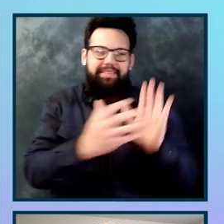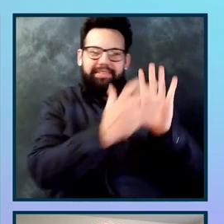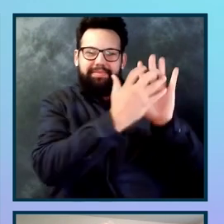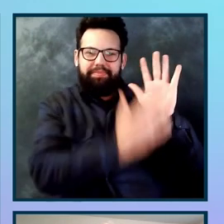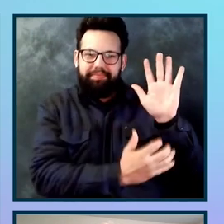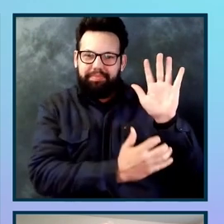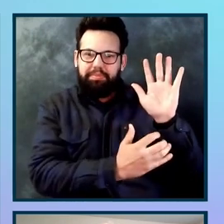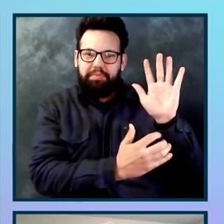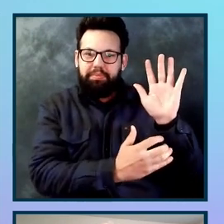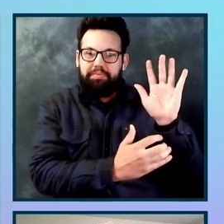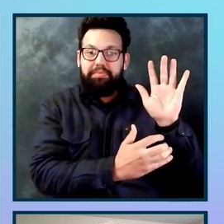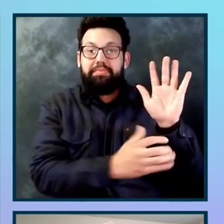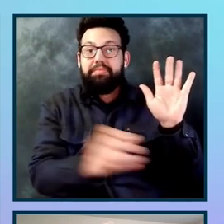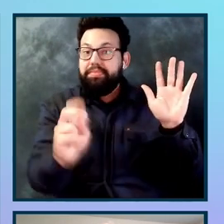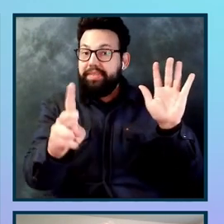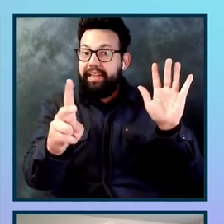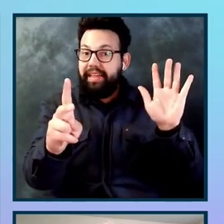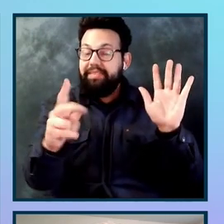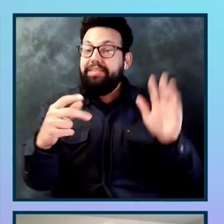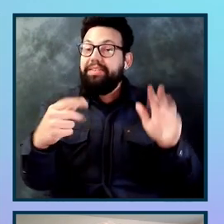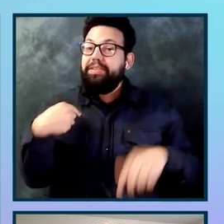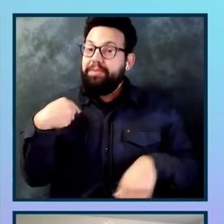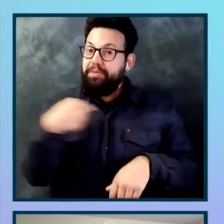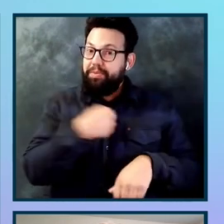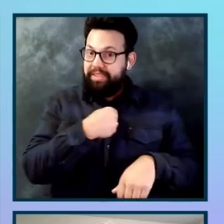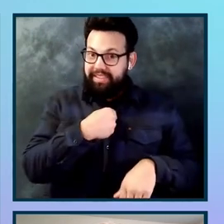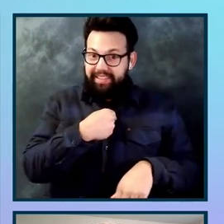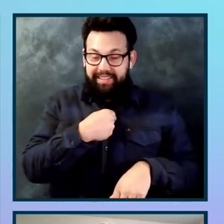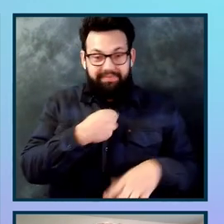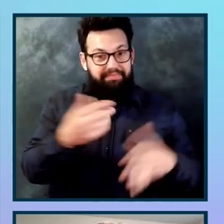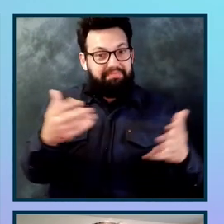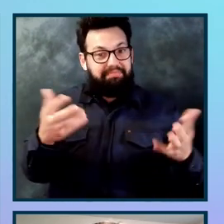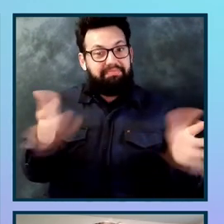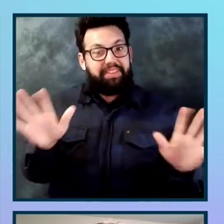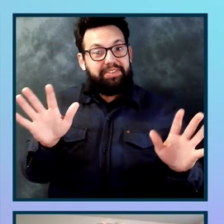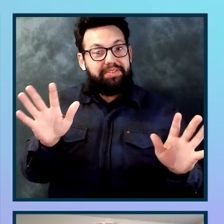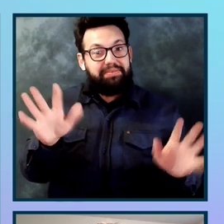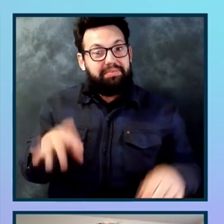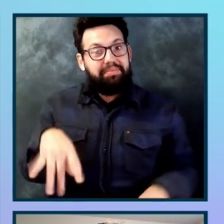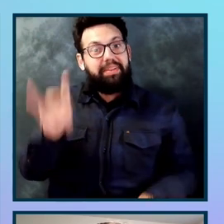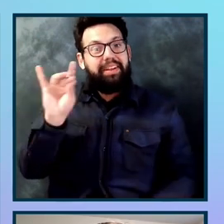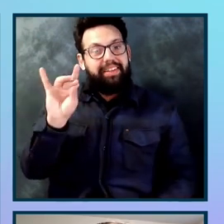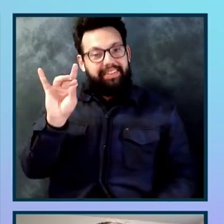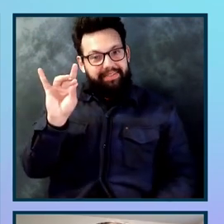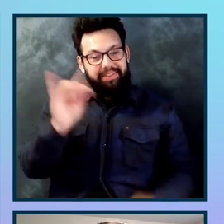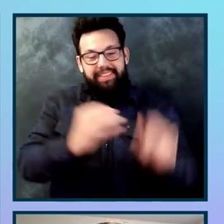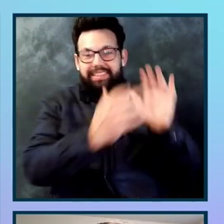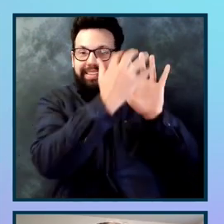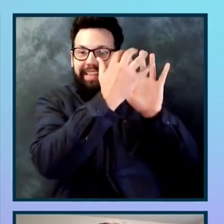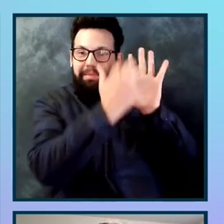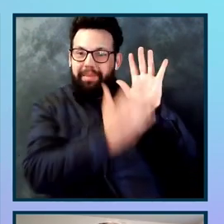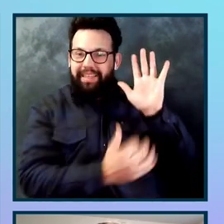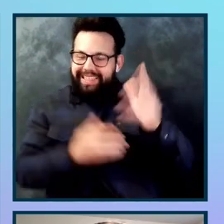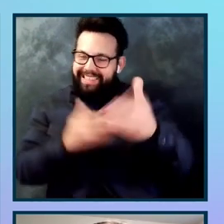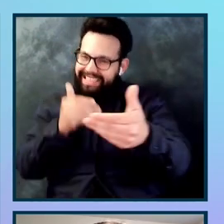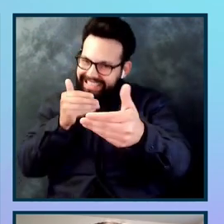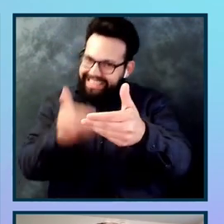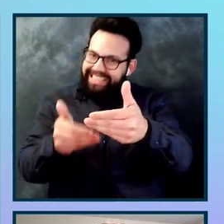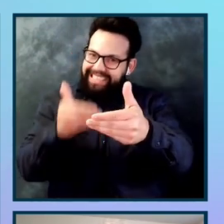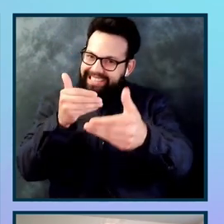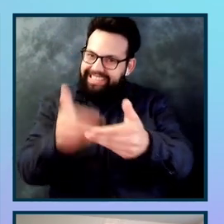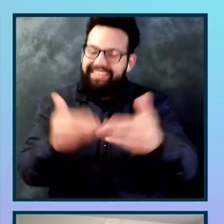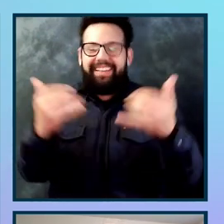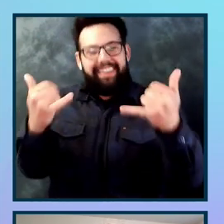Access. All right. We found the page thing. Page has one. Accessibility. We found the statement. We're getting closer. Now we just got to find that